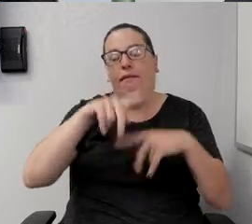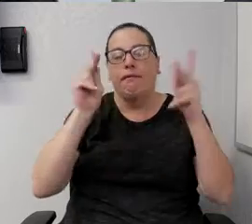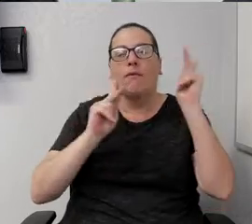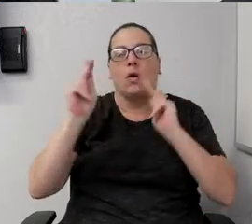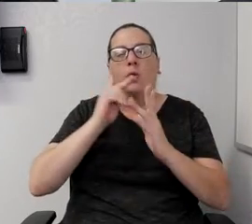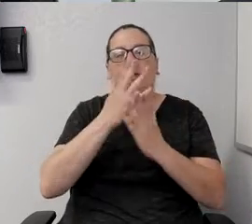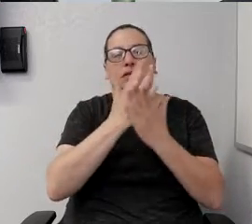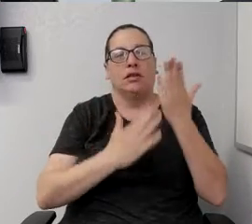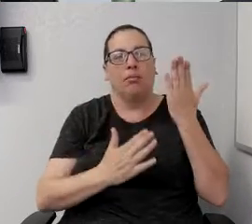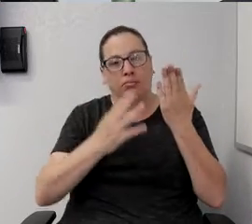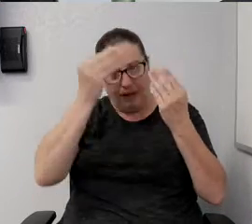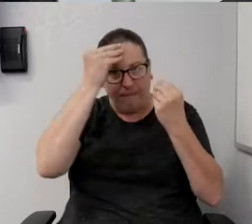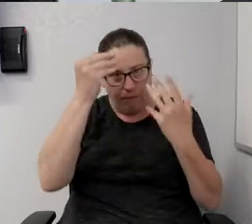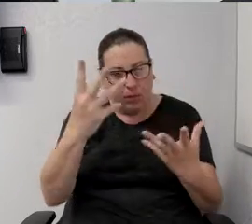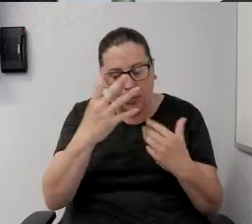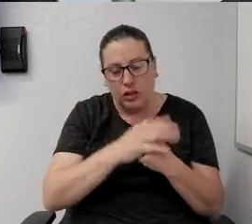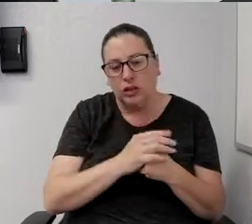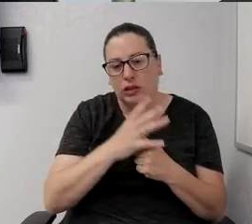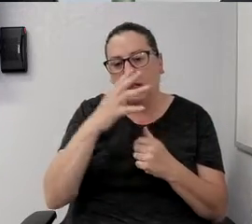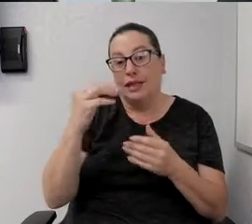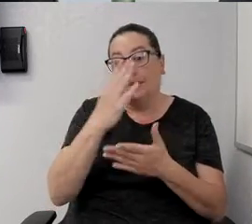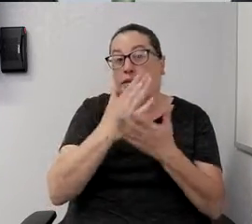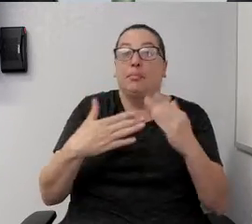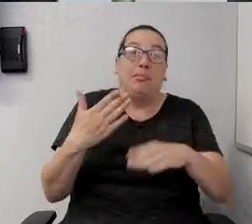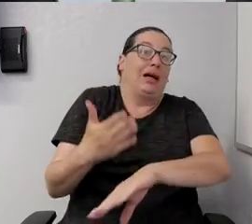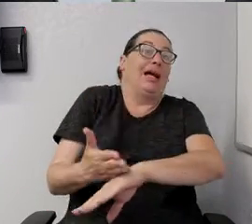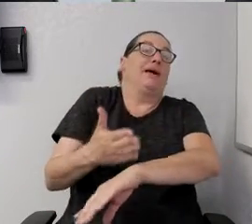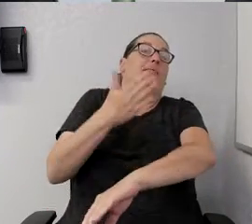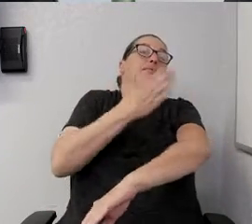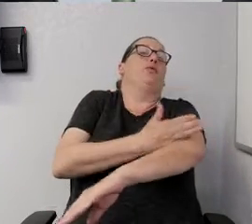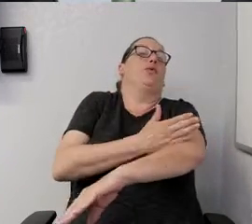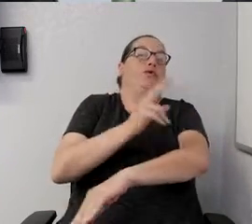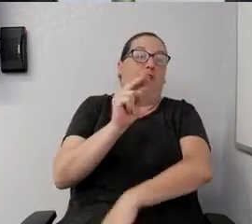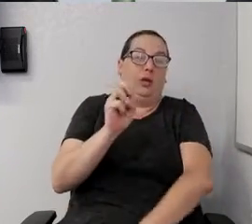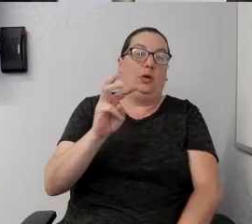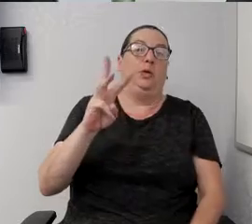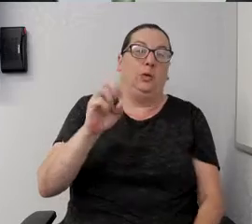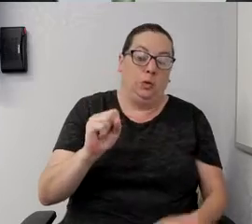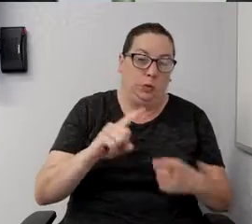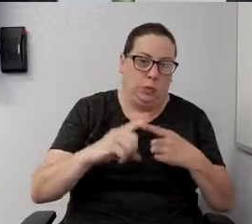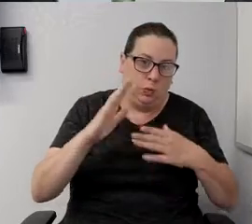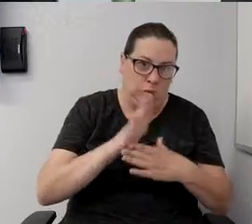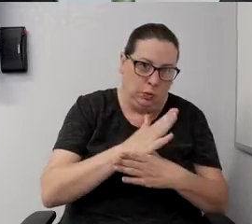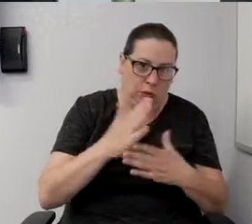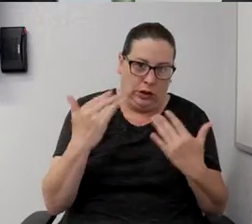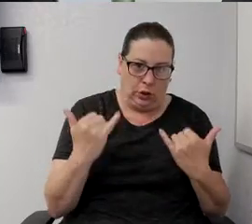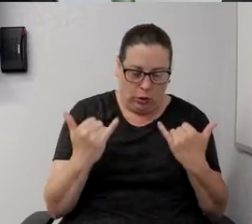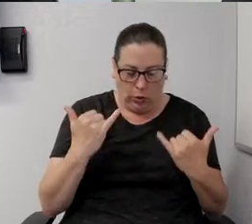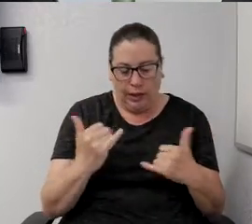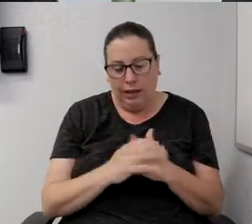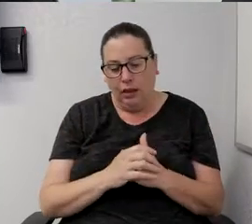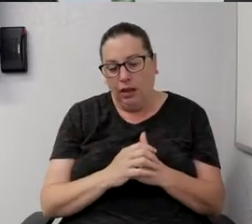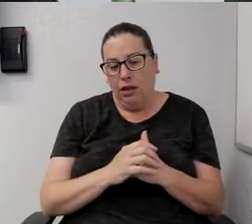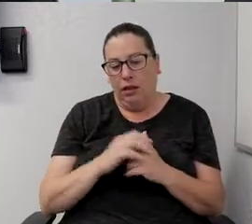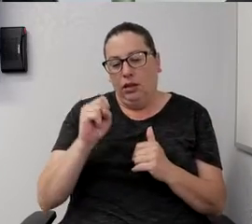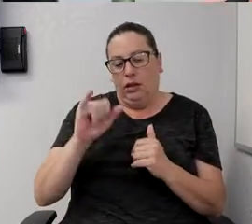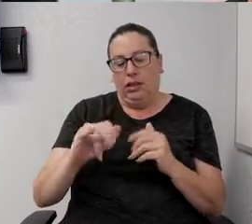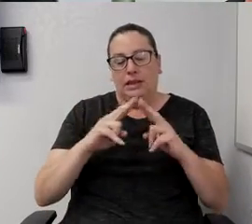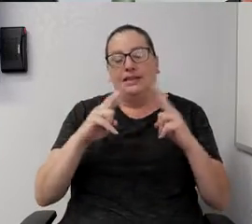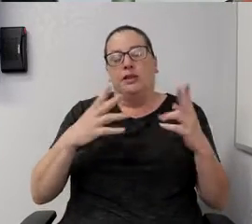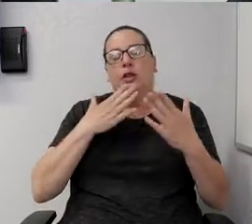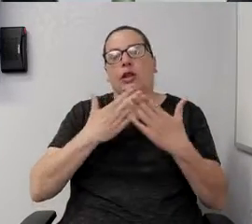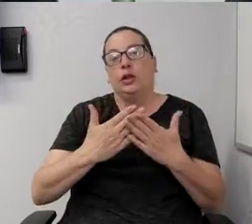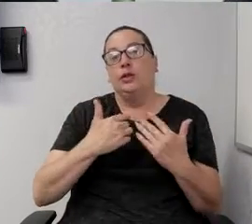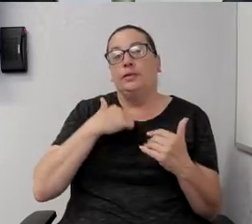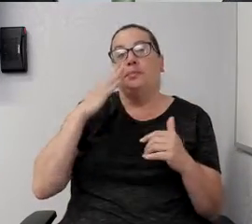context and actually some improving news to share today. So that's very good. So again, I'll